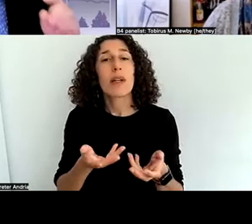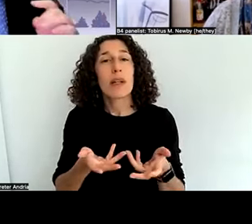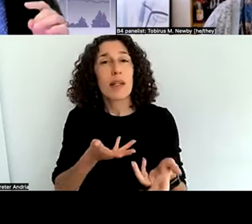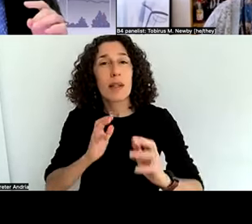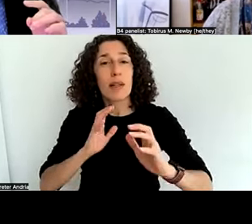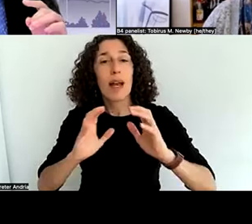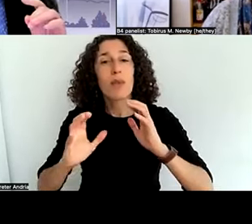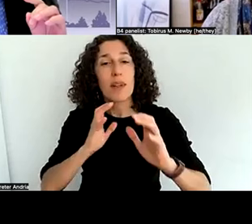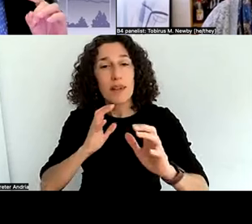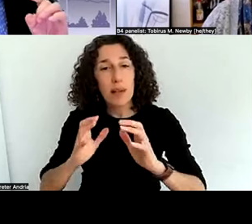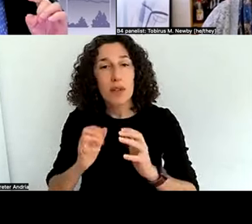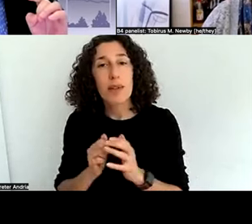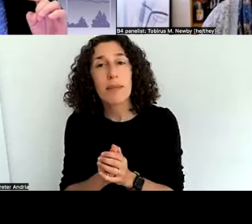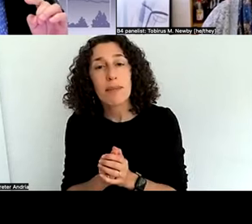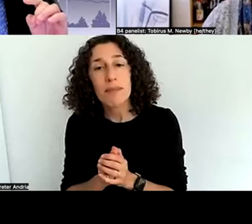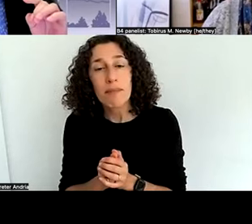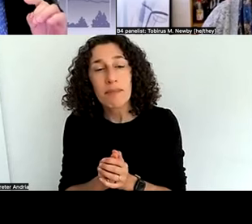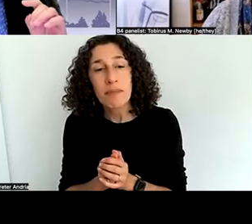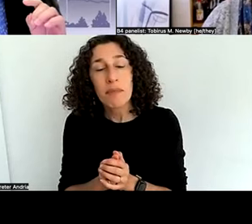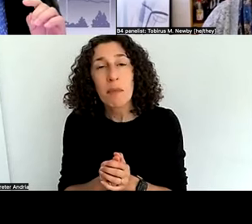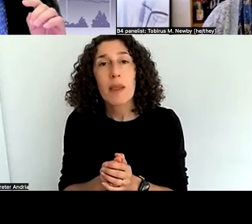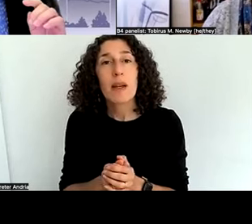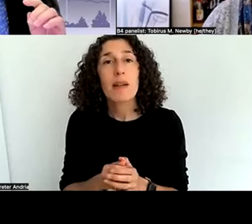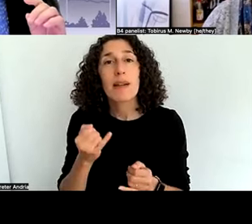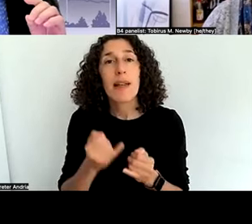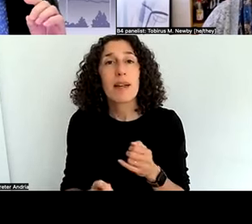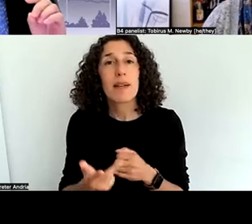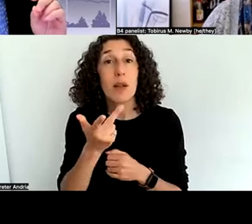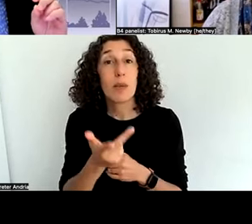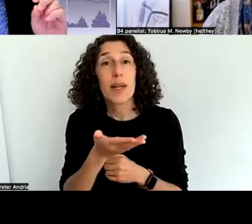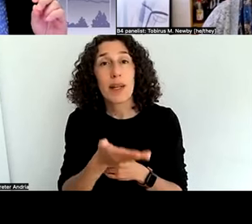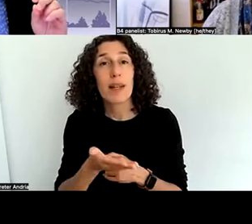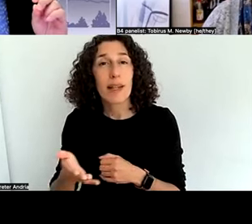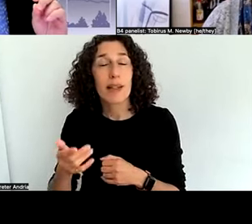And the last three things that I want to share is that